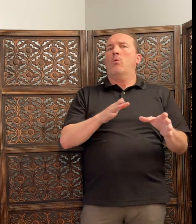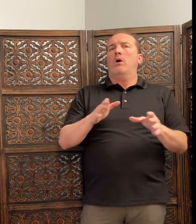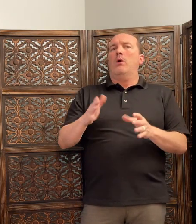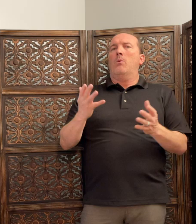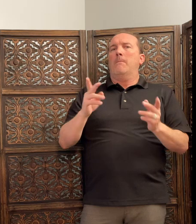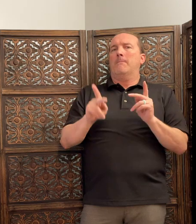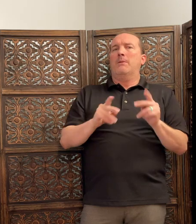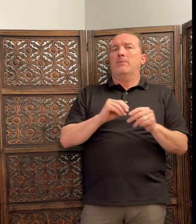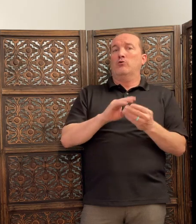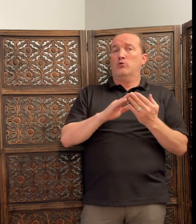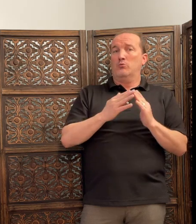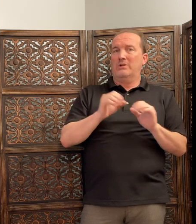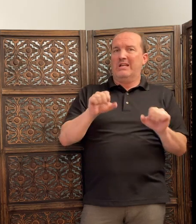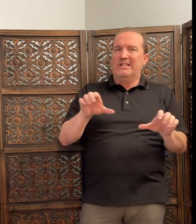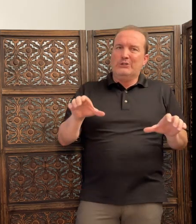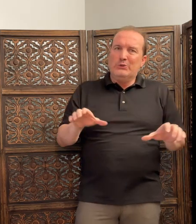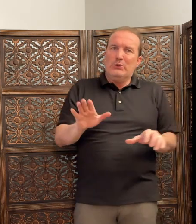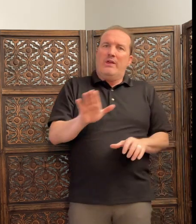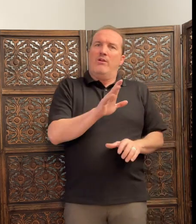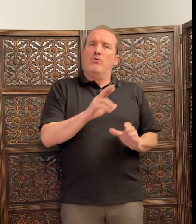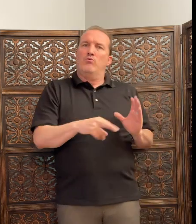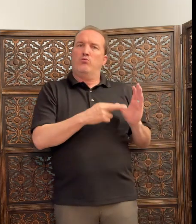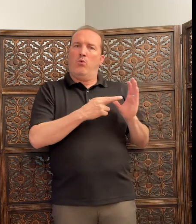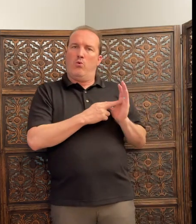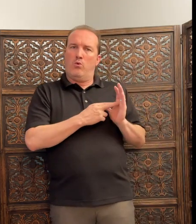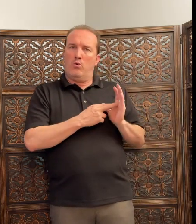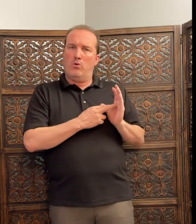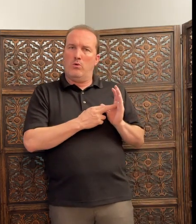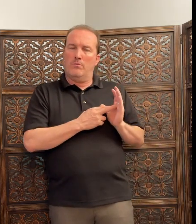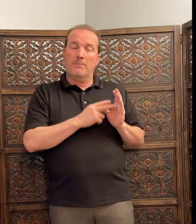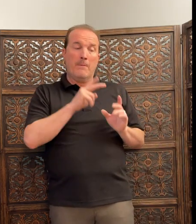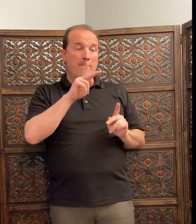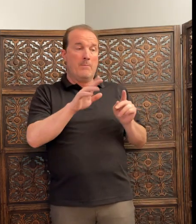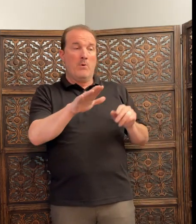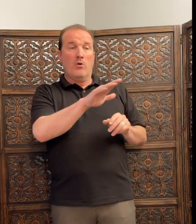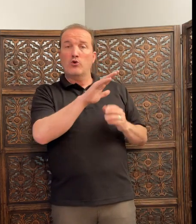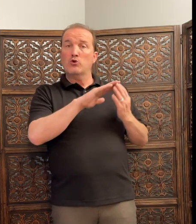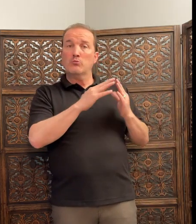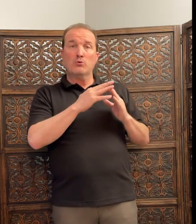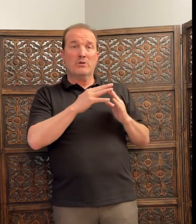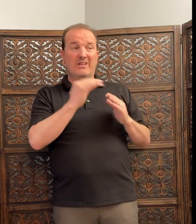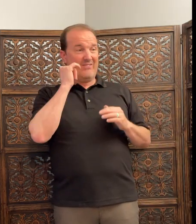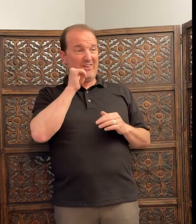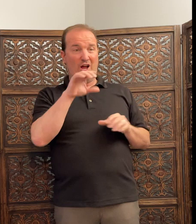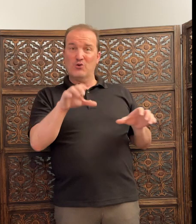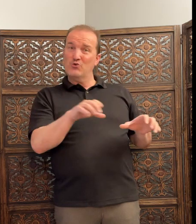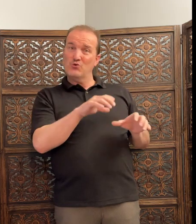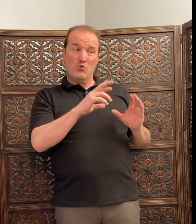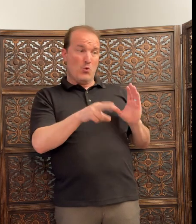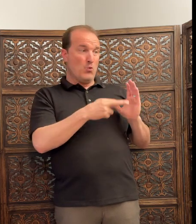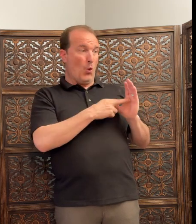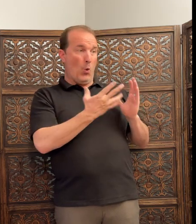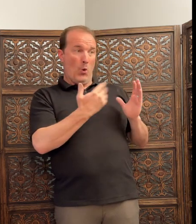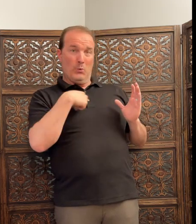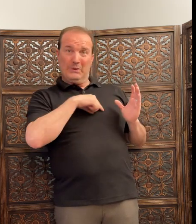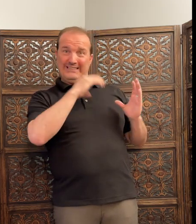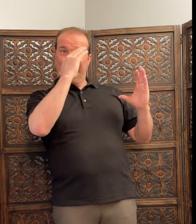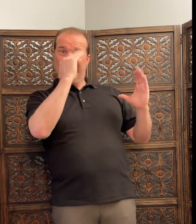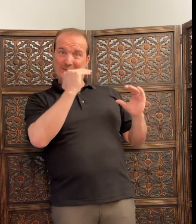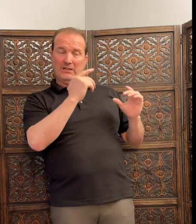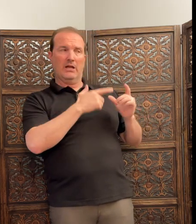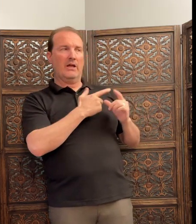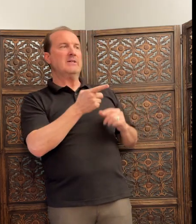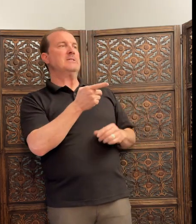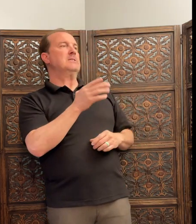of normal ways that people in a community perform their roles. When the folk in the community do not perform the roles to